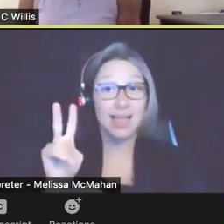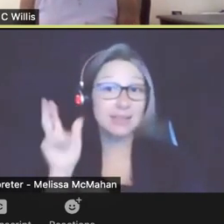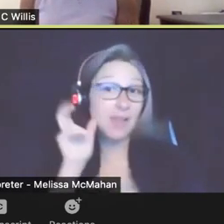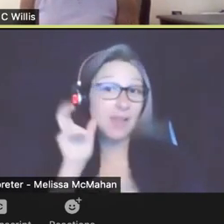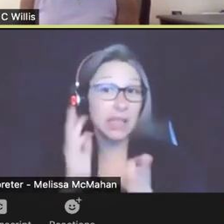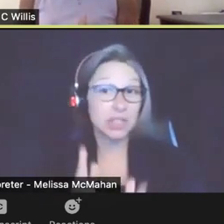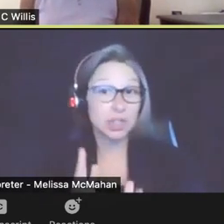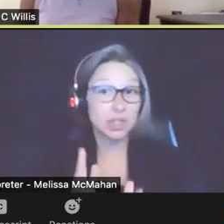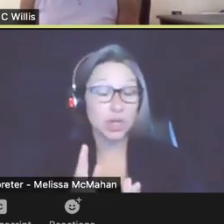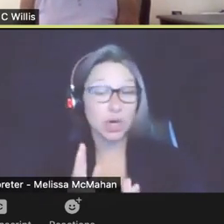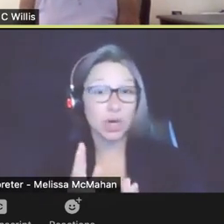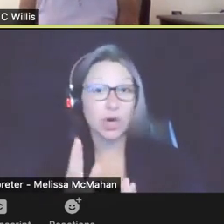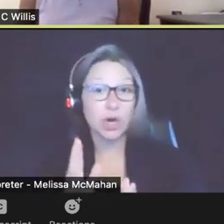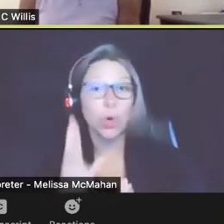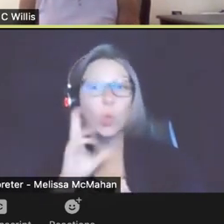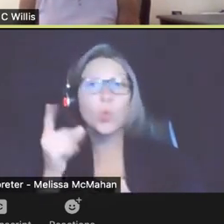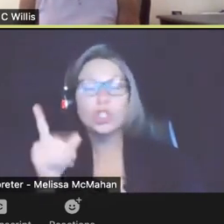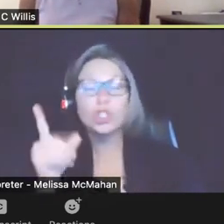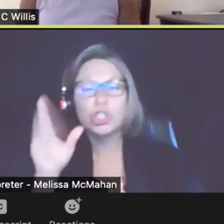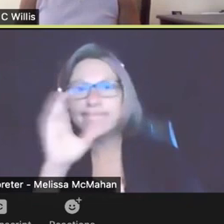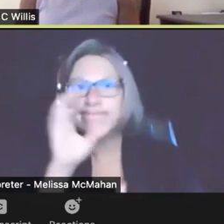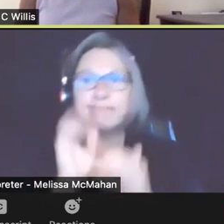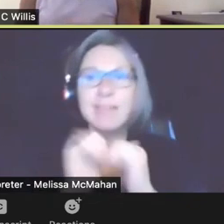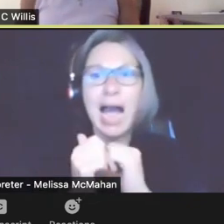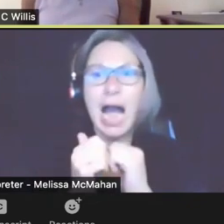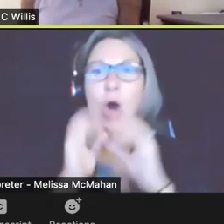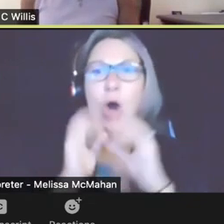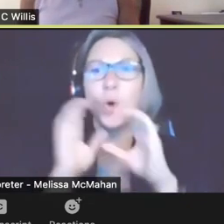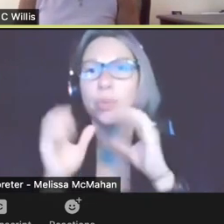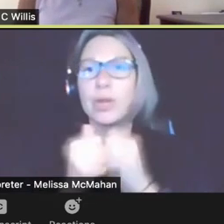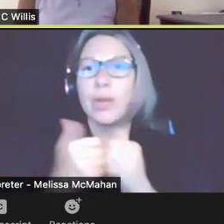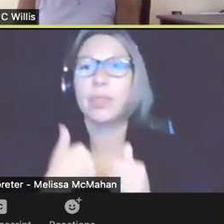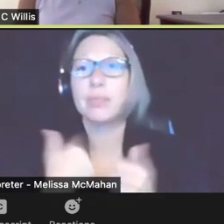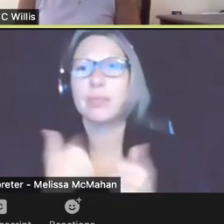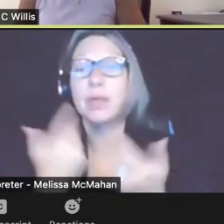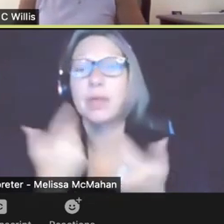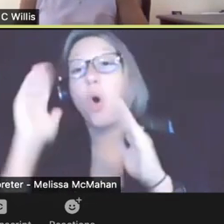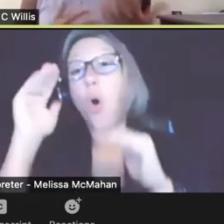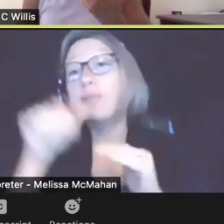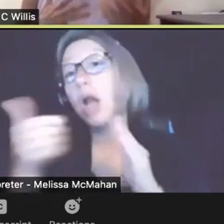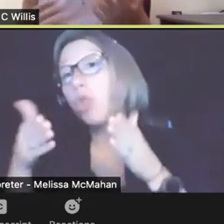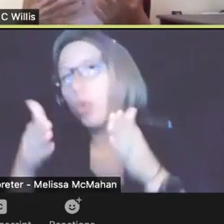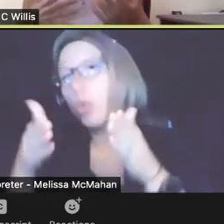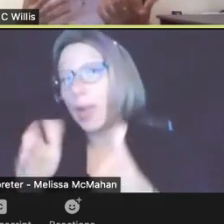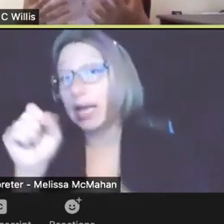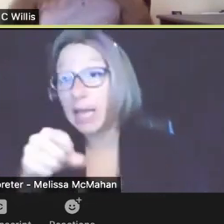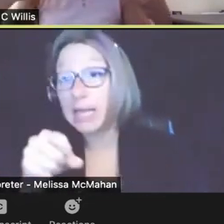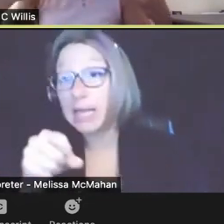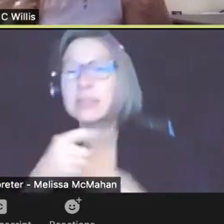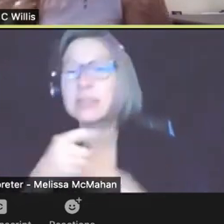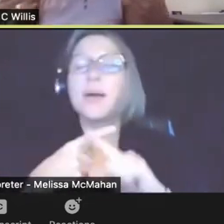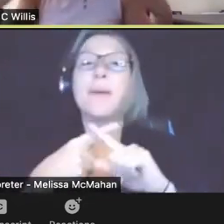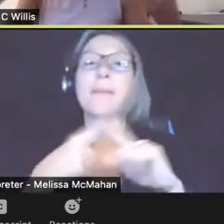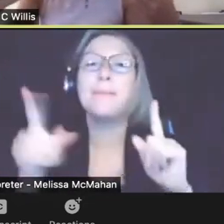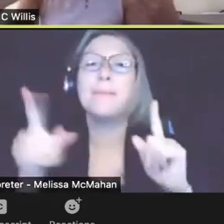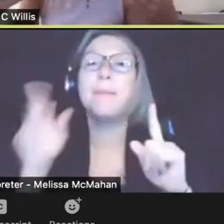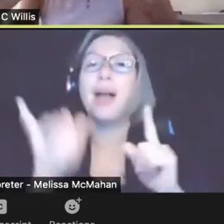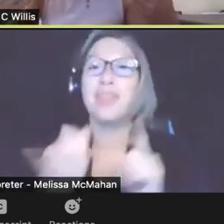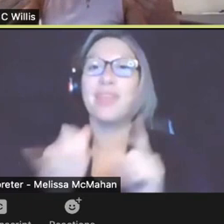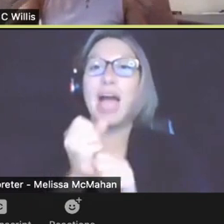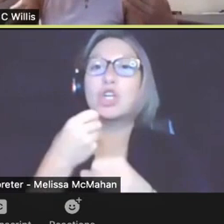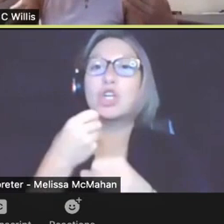my support to find a way to communicate with me? Hopefully in another manner she would have, but that just creates that active listener. I'm